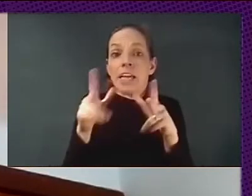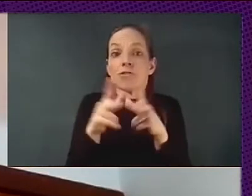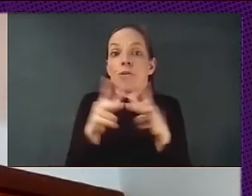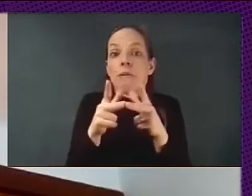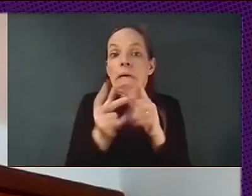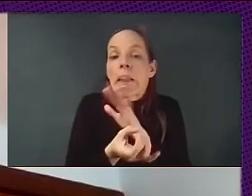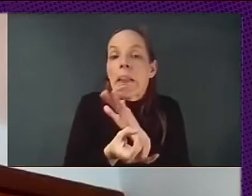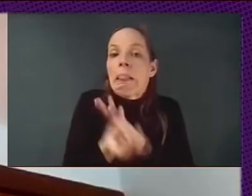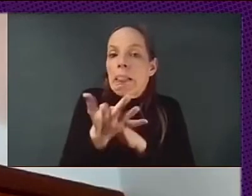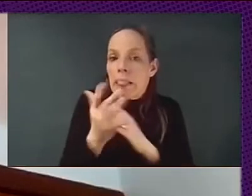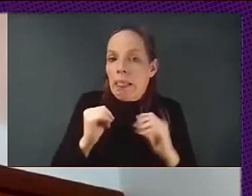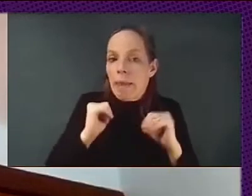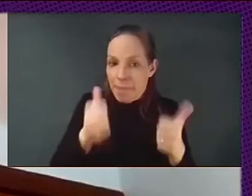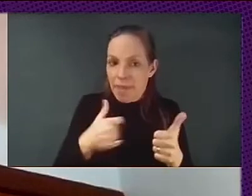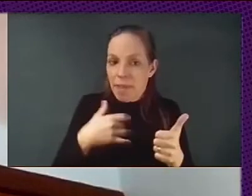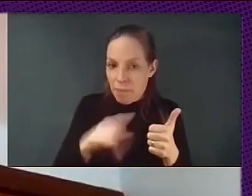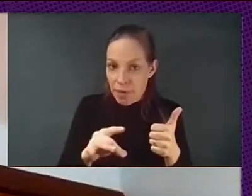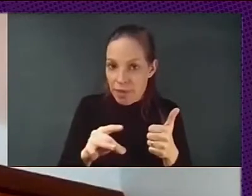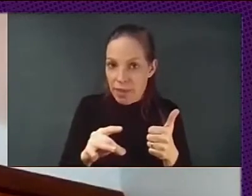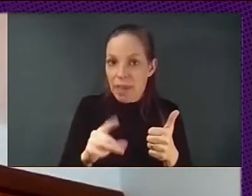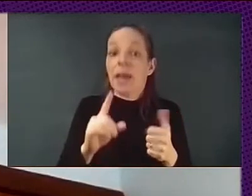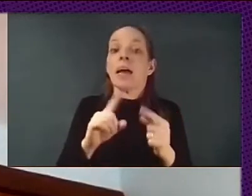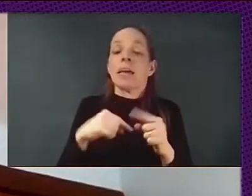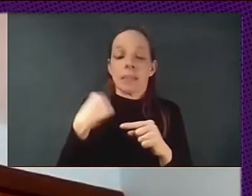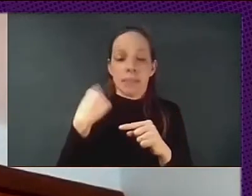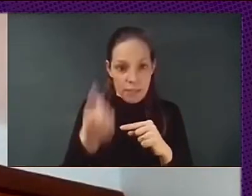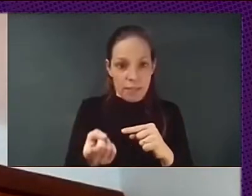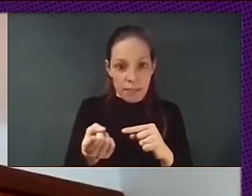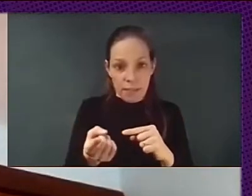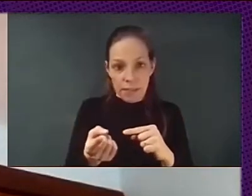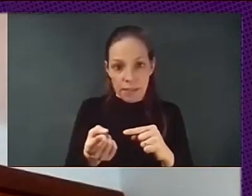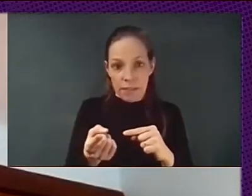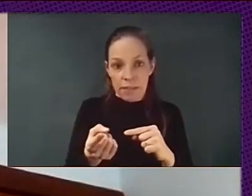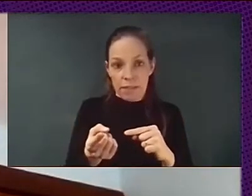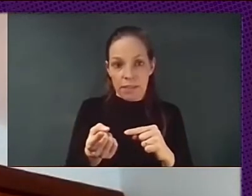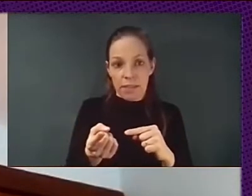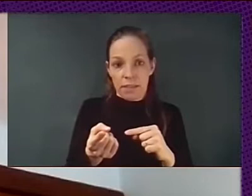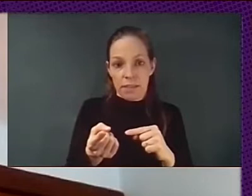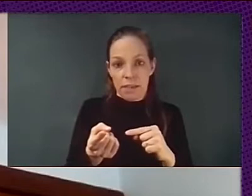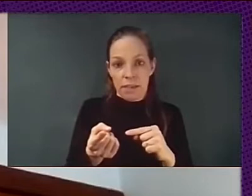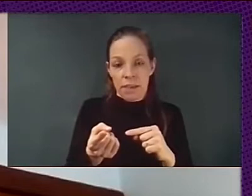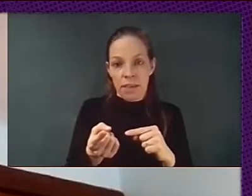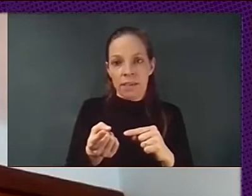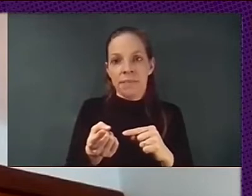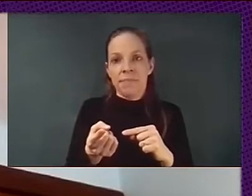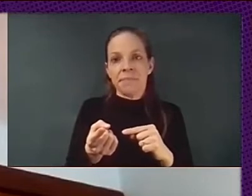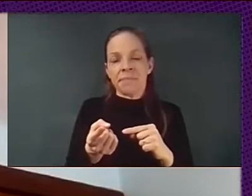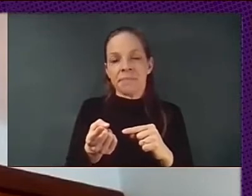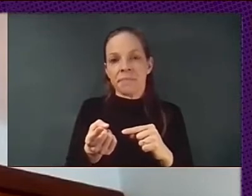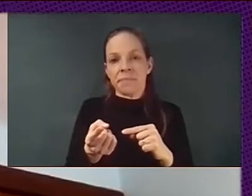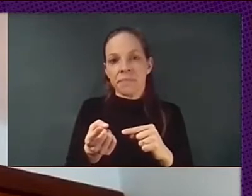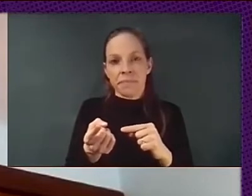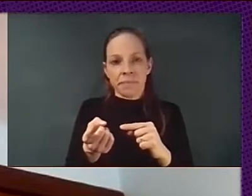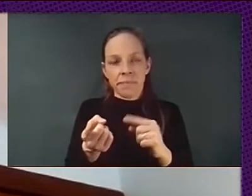you join the one that's imposing ads on you when you can join the one that's not doing it? And in addition to that, there